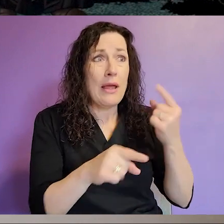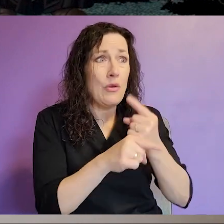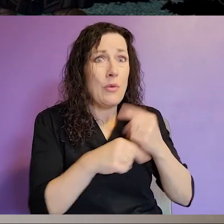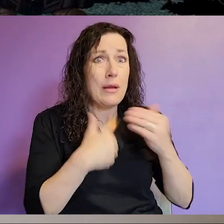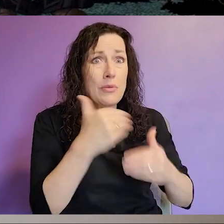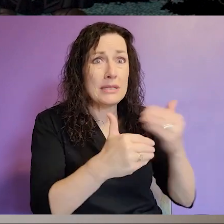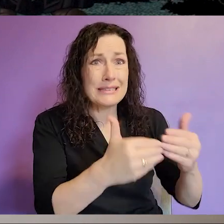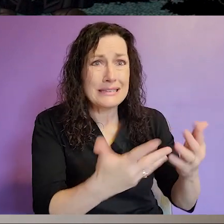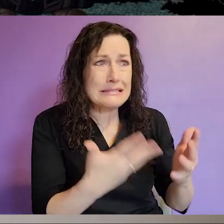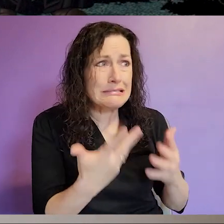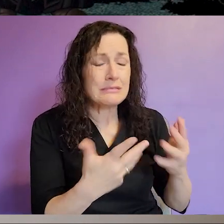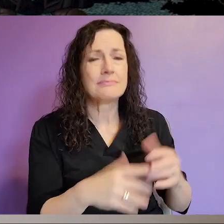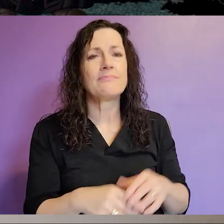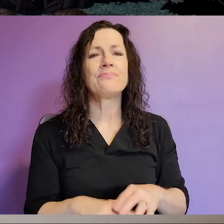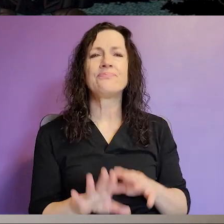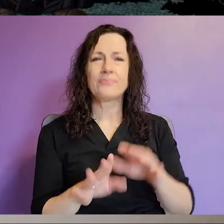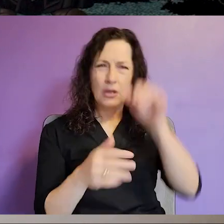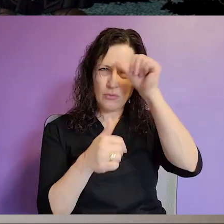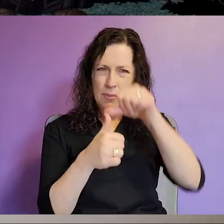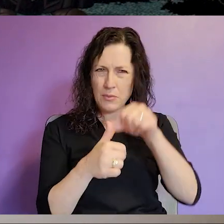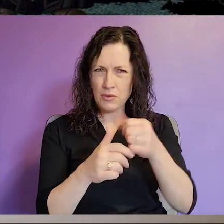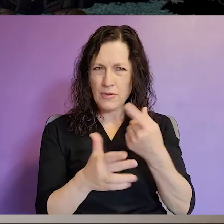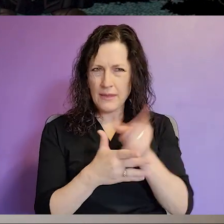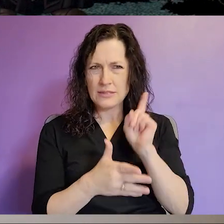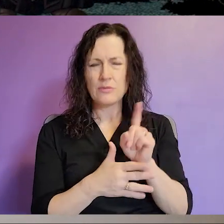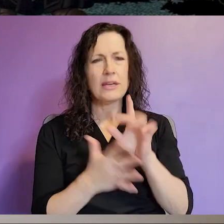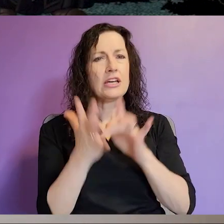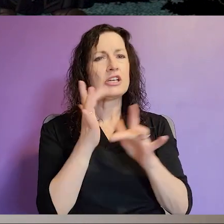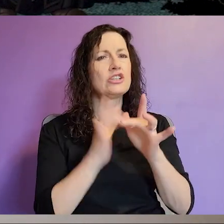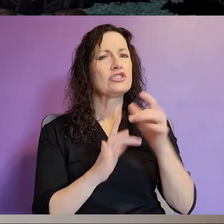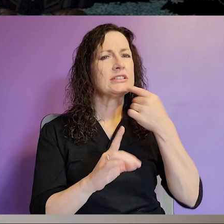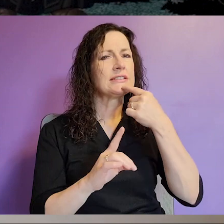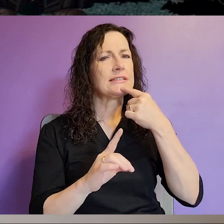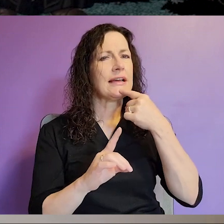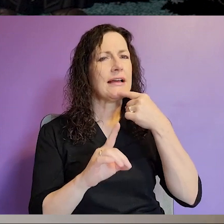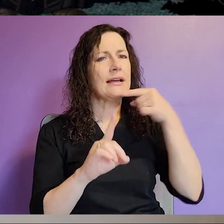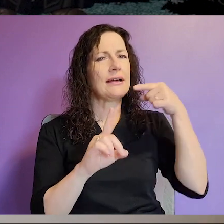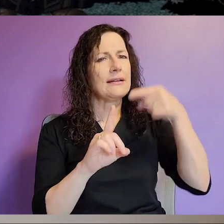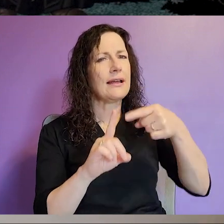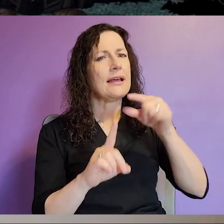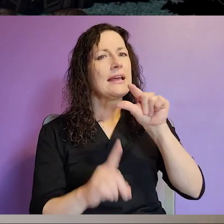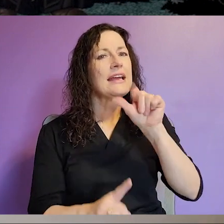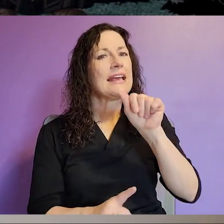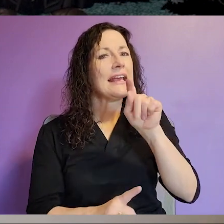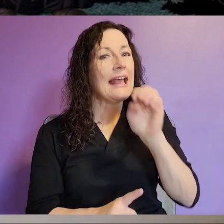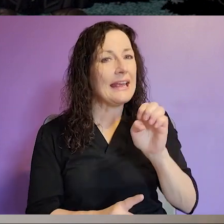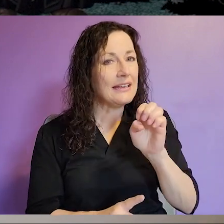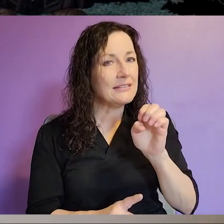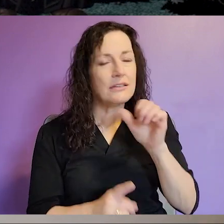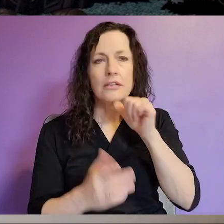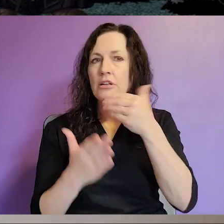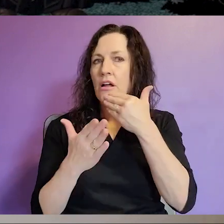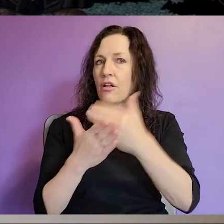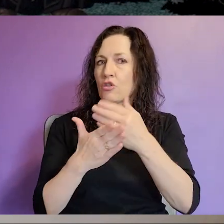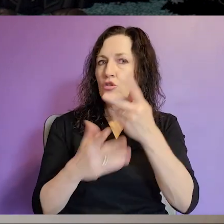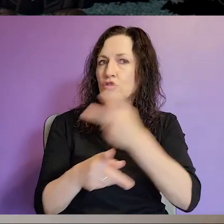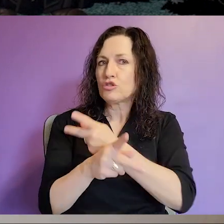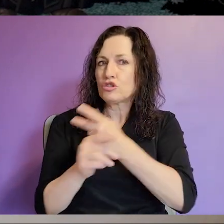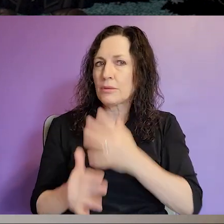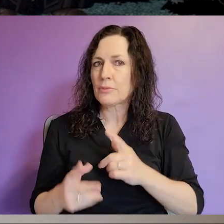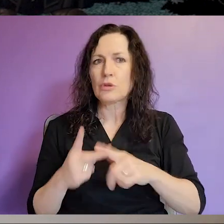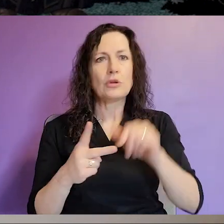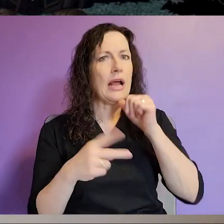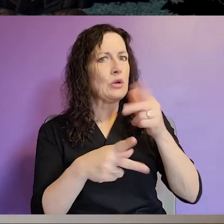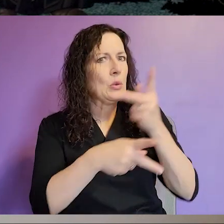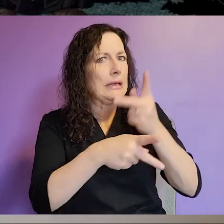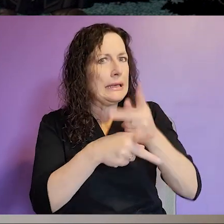conversation? What's the way? Remember last week, Jesus said, I am the gate. I'm not the